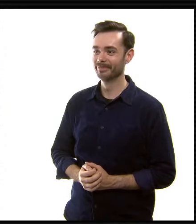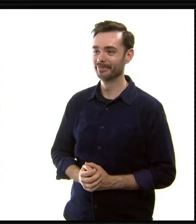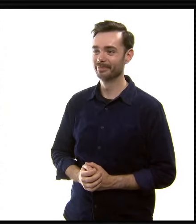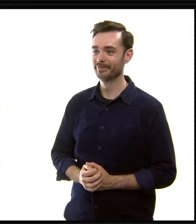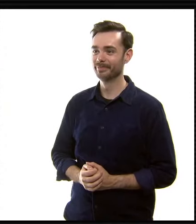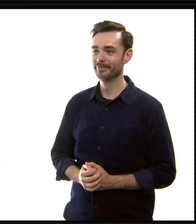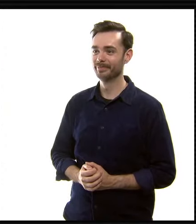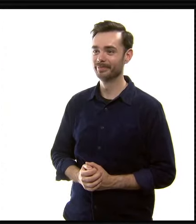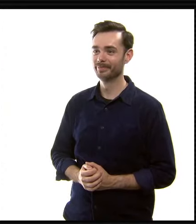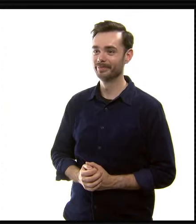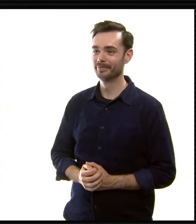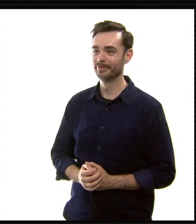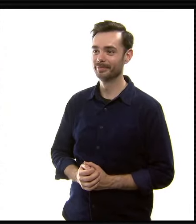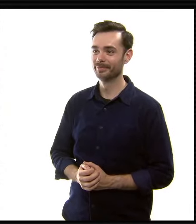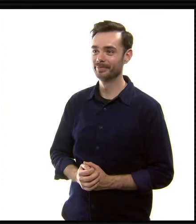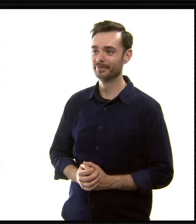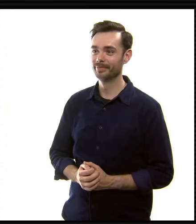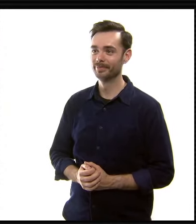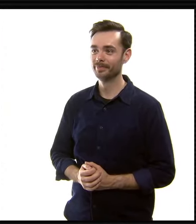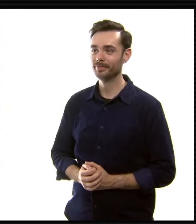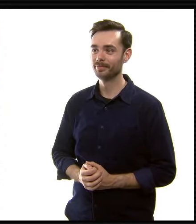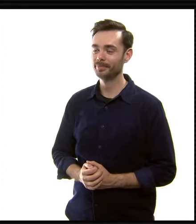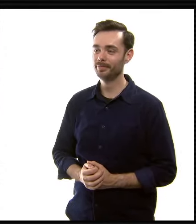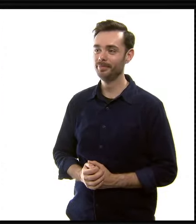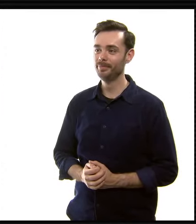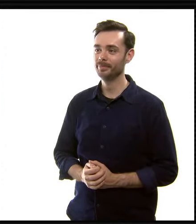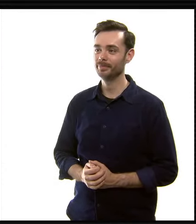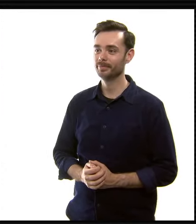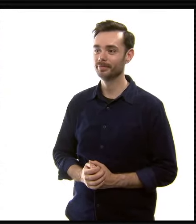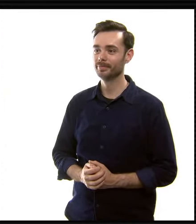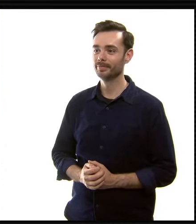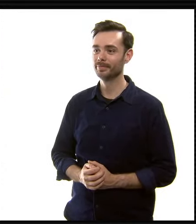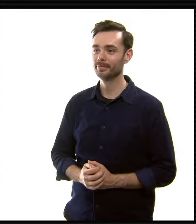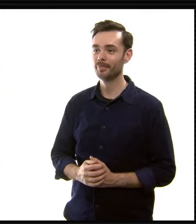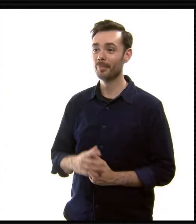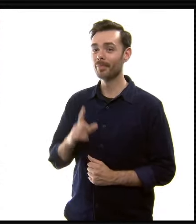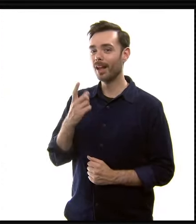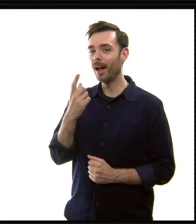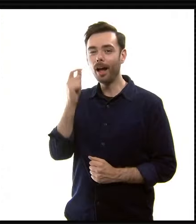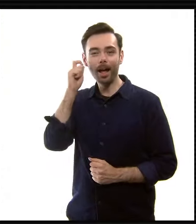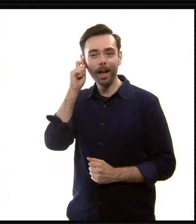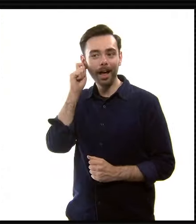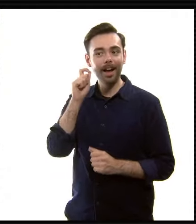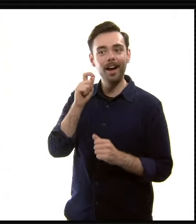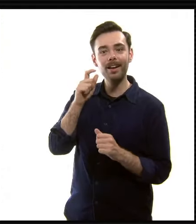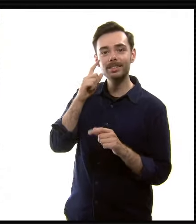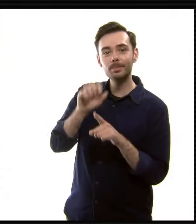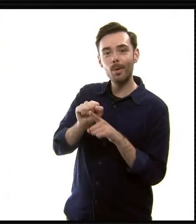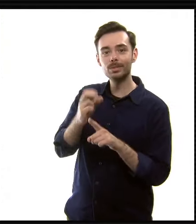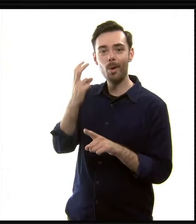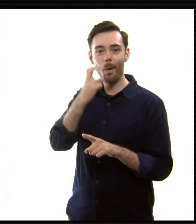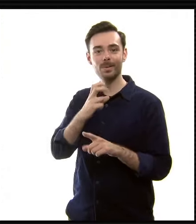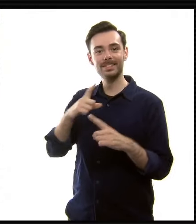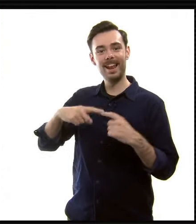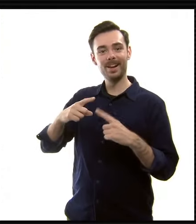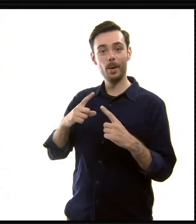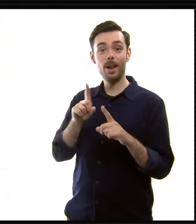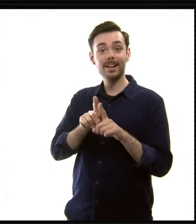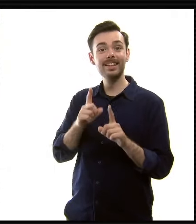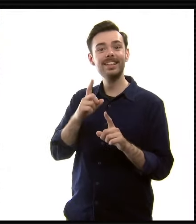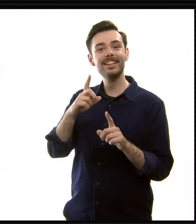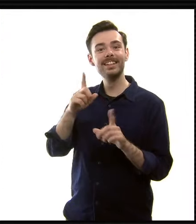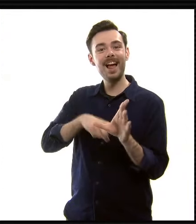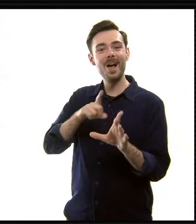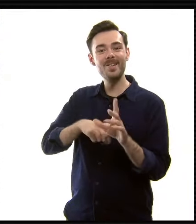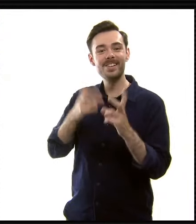cheeky references to past LEGO themes. Of course, we have the Yellow Castle, but on the front we also have this nice reference to. Oh